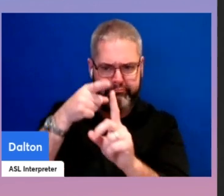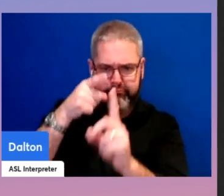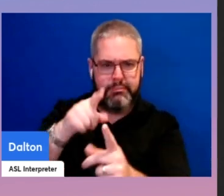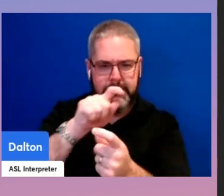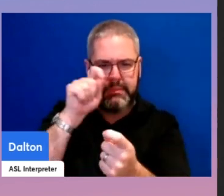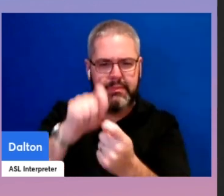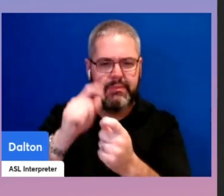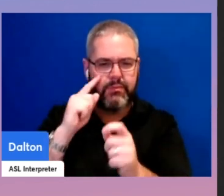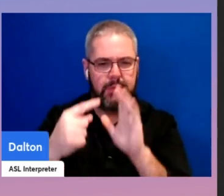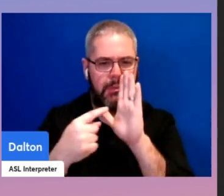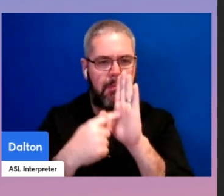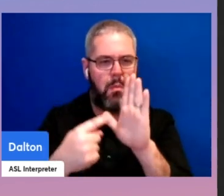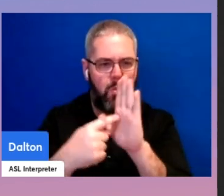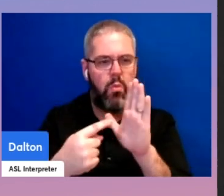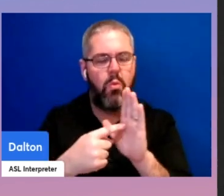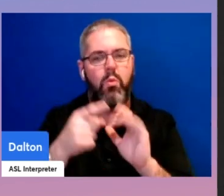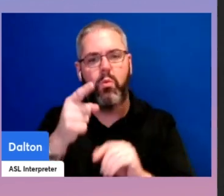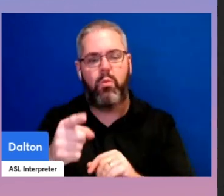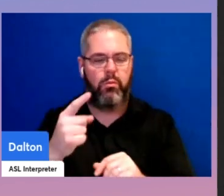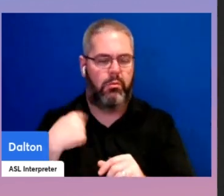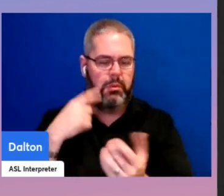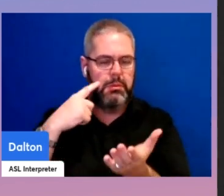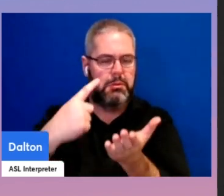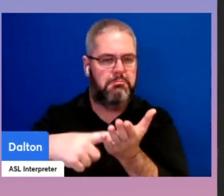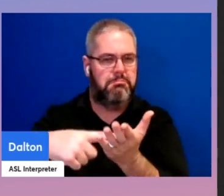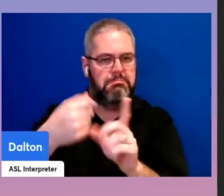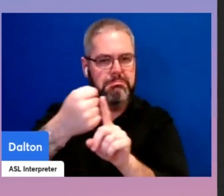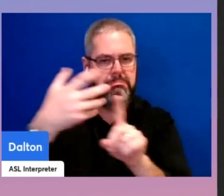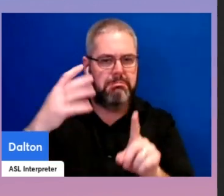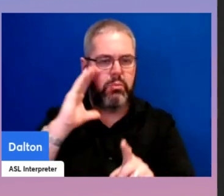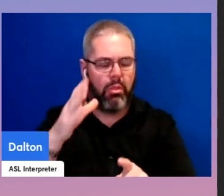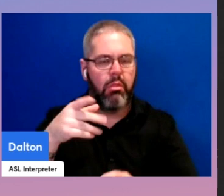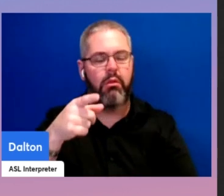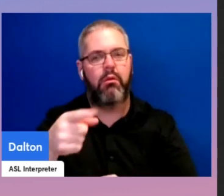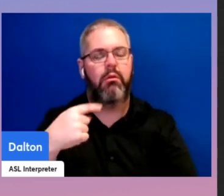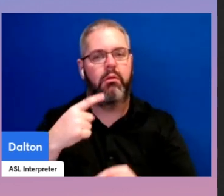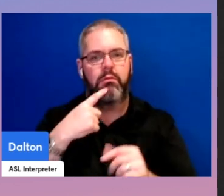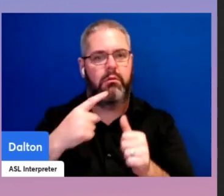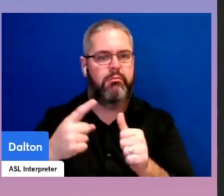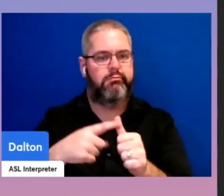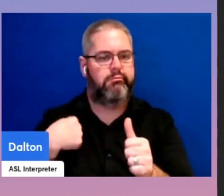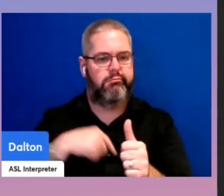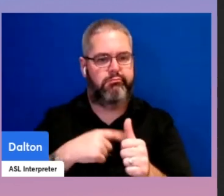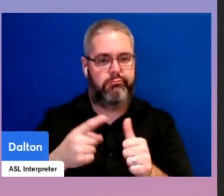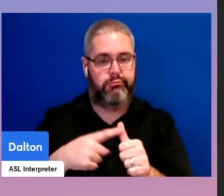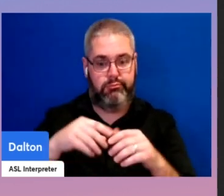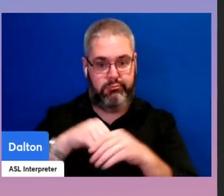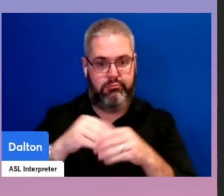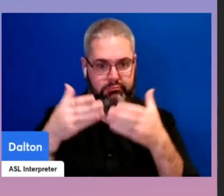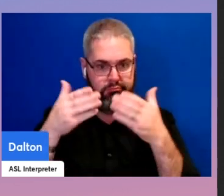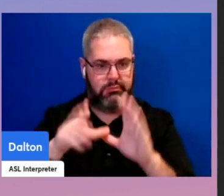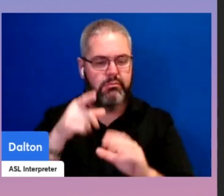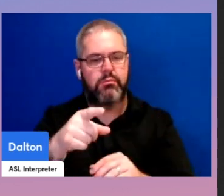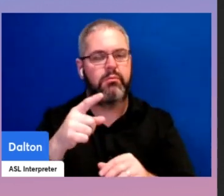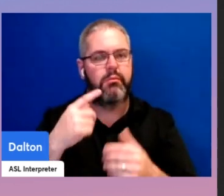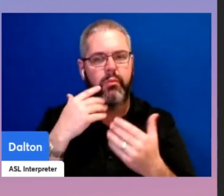sort of talk a little bit about that as well, but what we've sort of done is we have an initialization method in the class that allows me to specify a host,